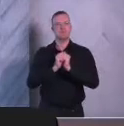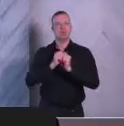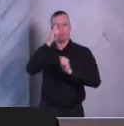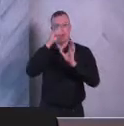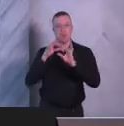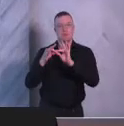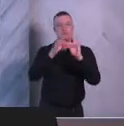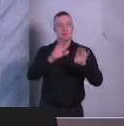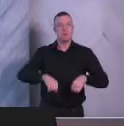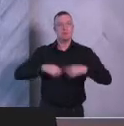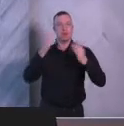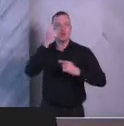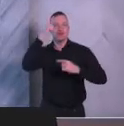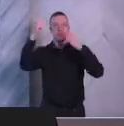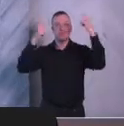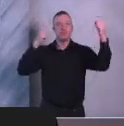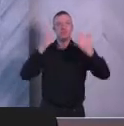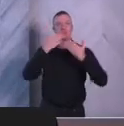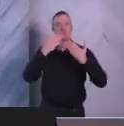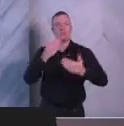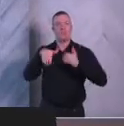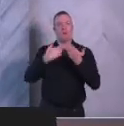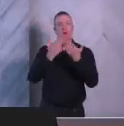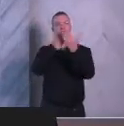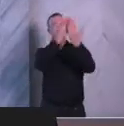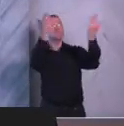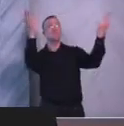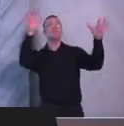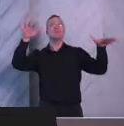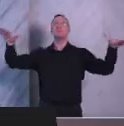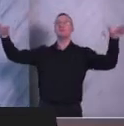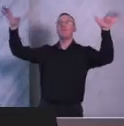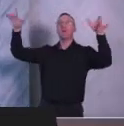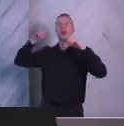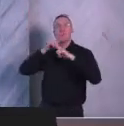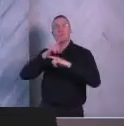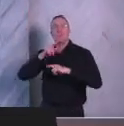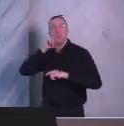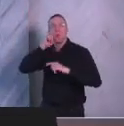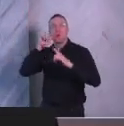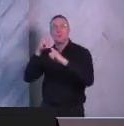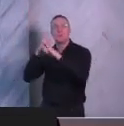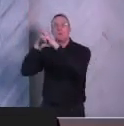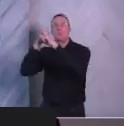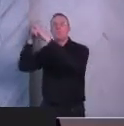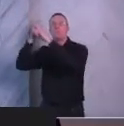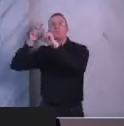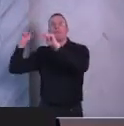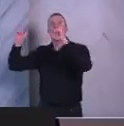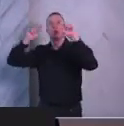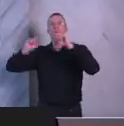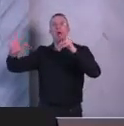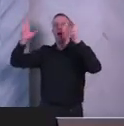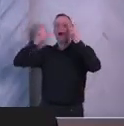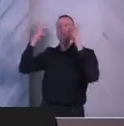offer our greetings and thanks to all the things in the sky, the birds who sing their beautiful songs, the winds